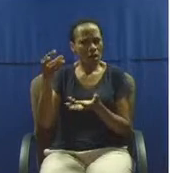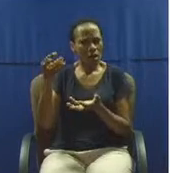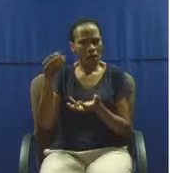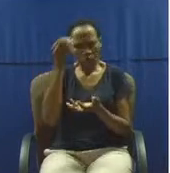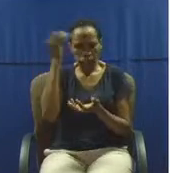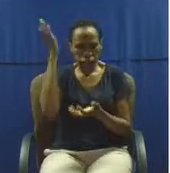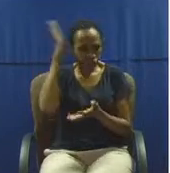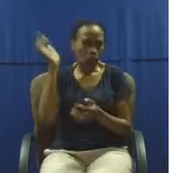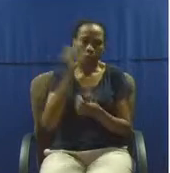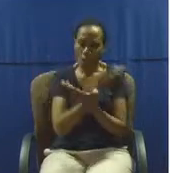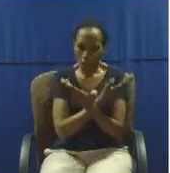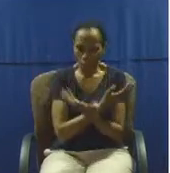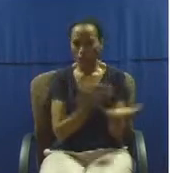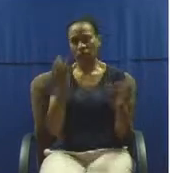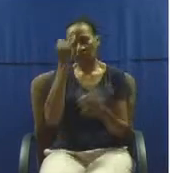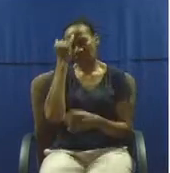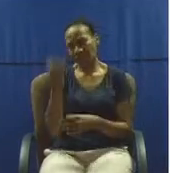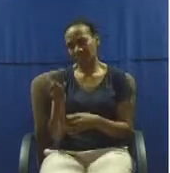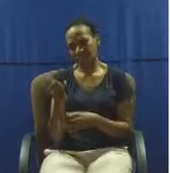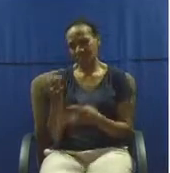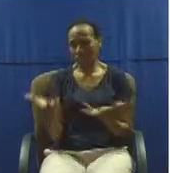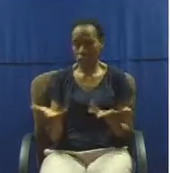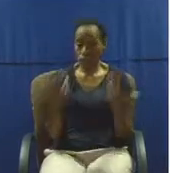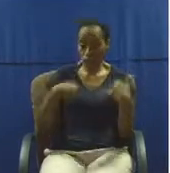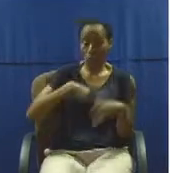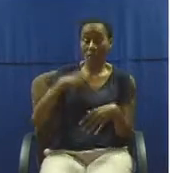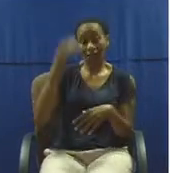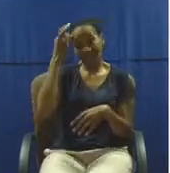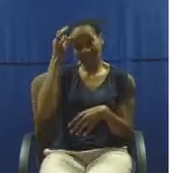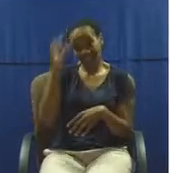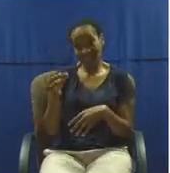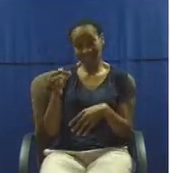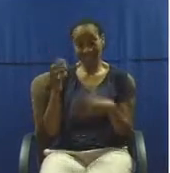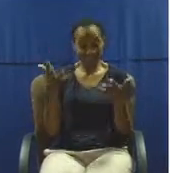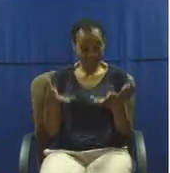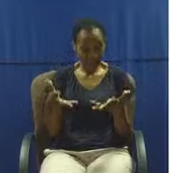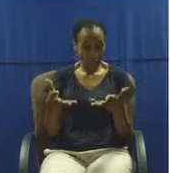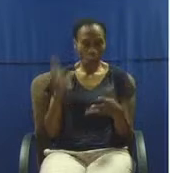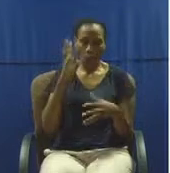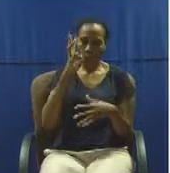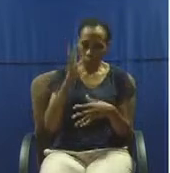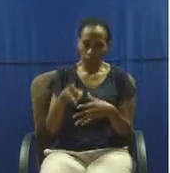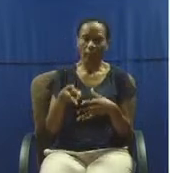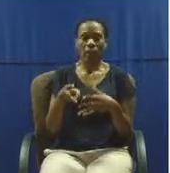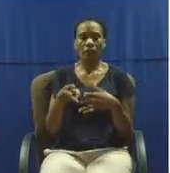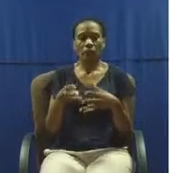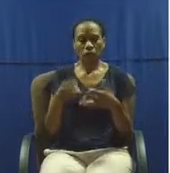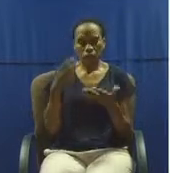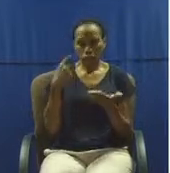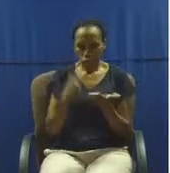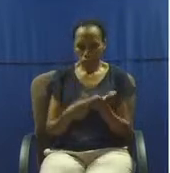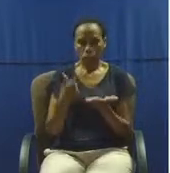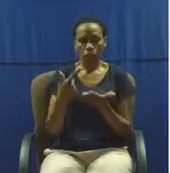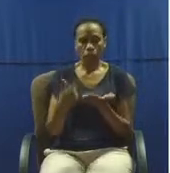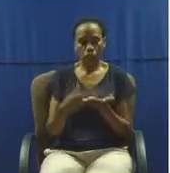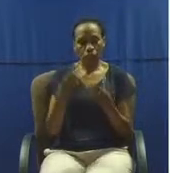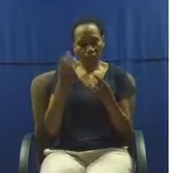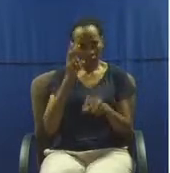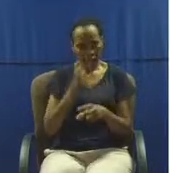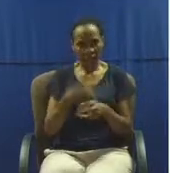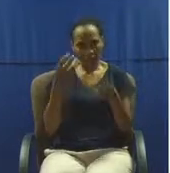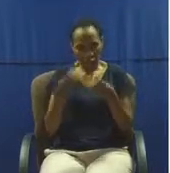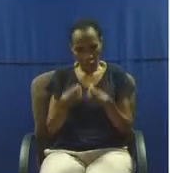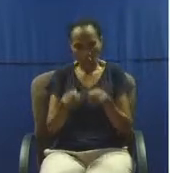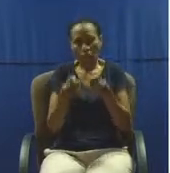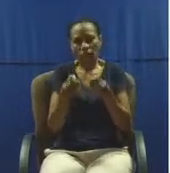and as a compassionate government, we will find a way of addressing this as